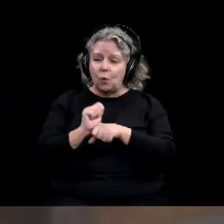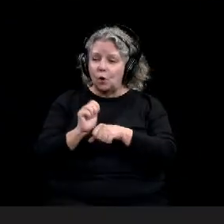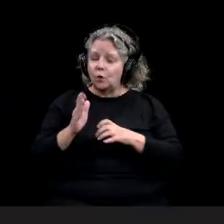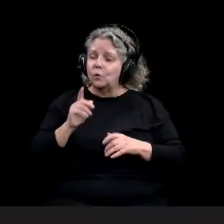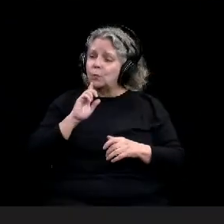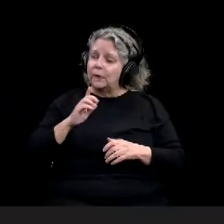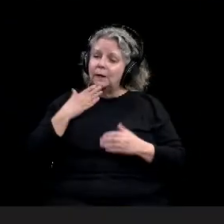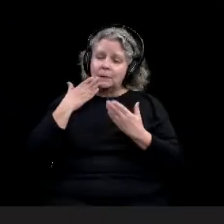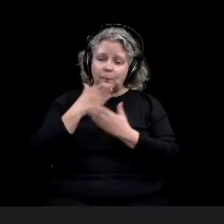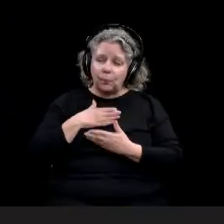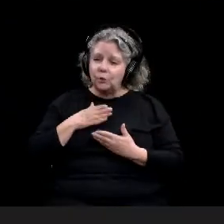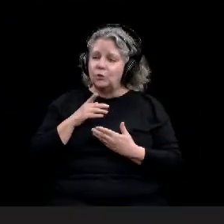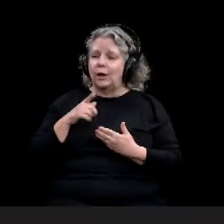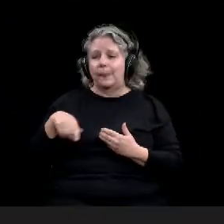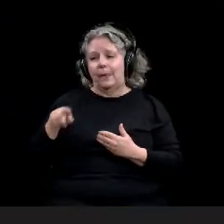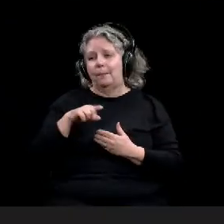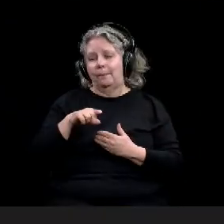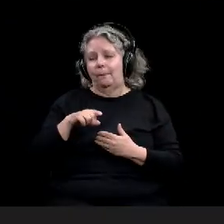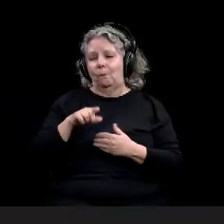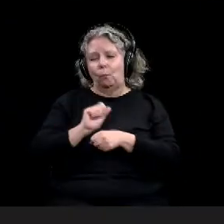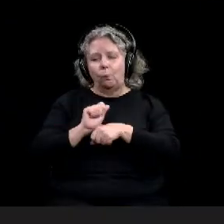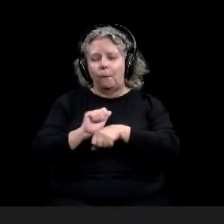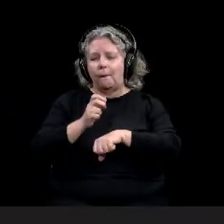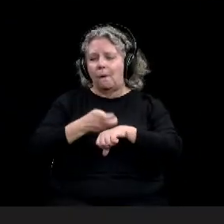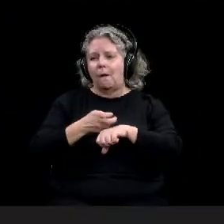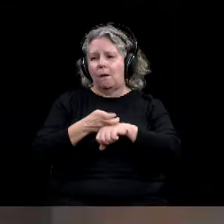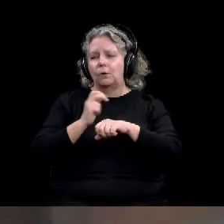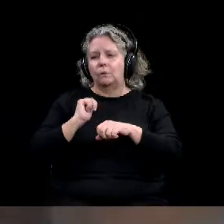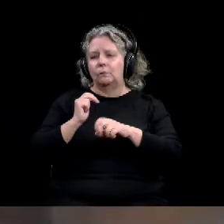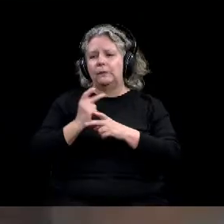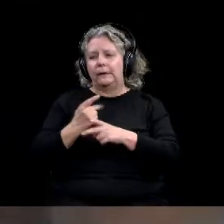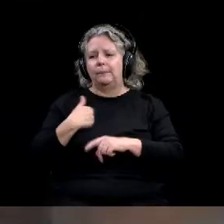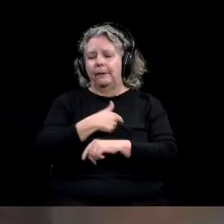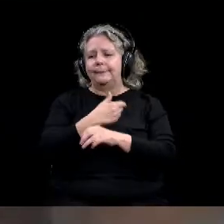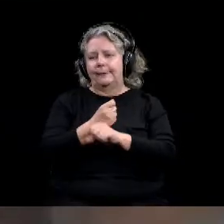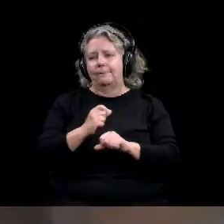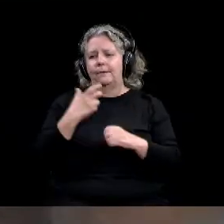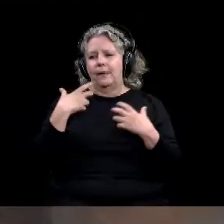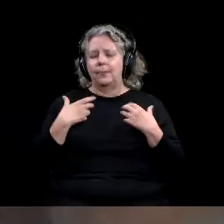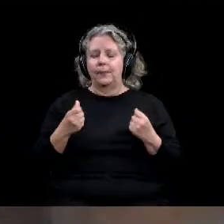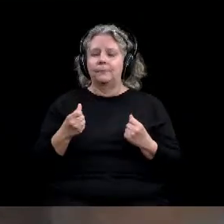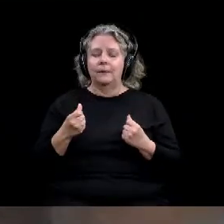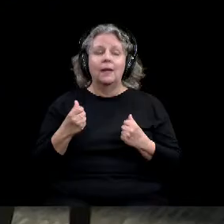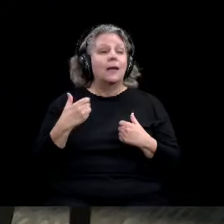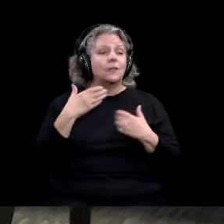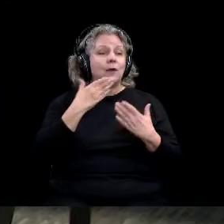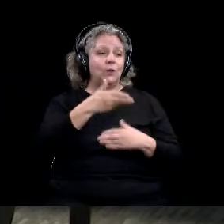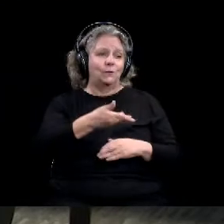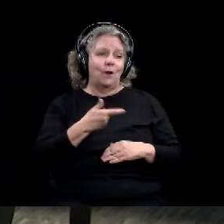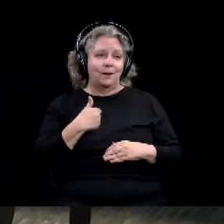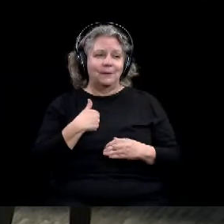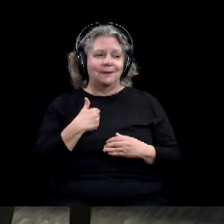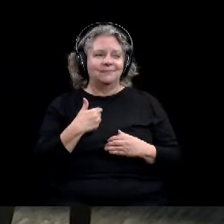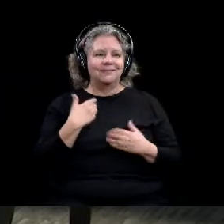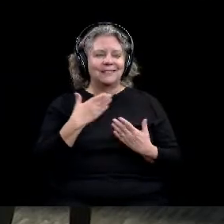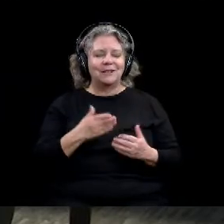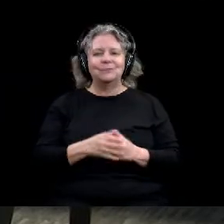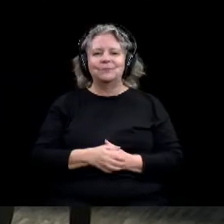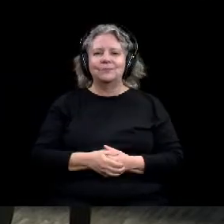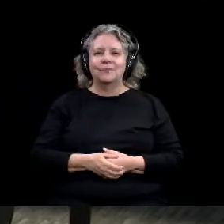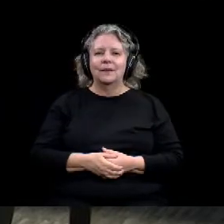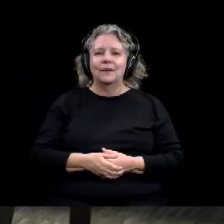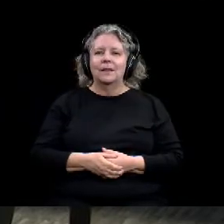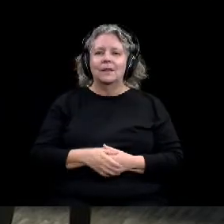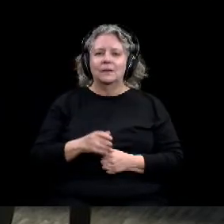do it. Thank you so much for having me. I appreciate it. Thanks. Yes, sir. See you, man. We do. Thank you. All right, let's go to Dr. Jackson Griggs, CEO of Family